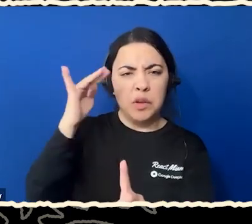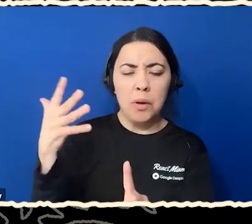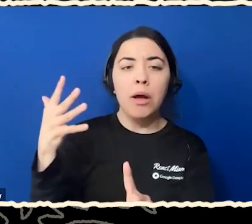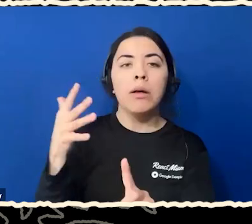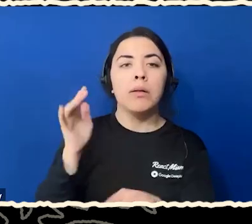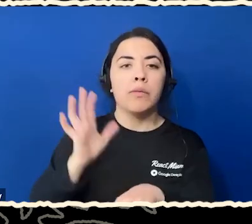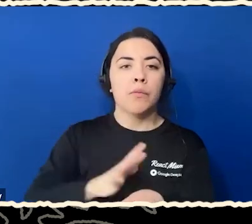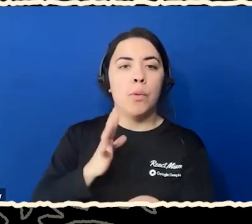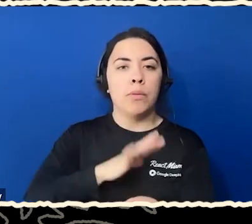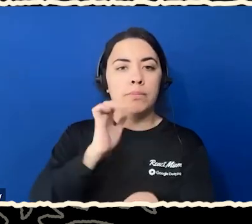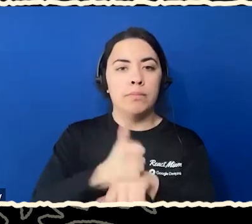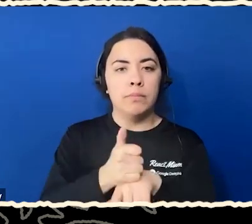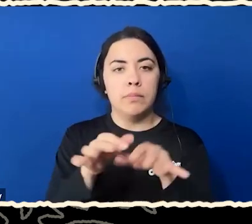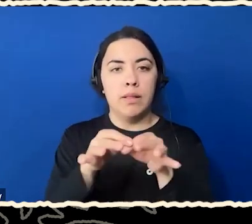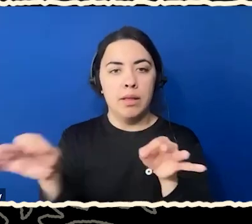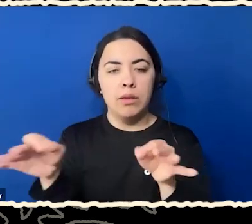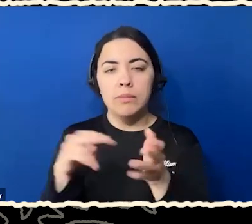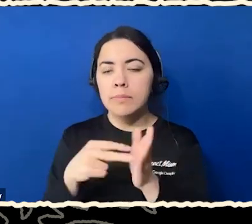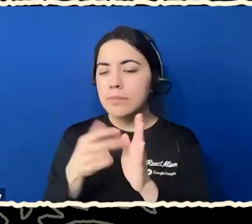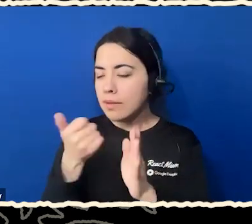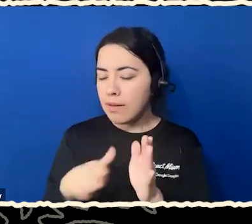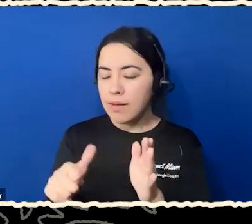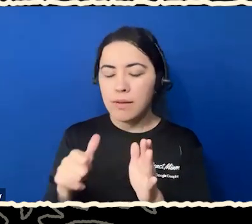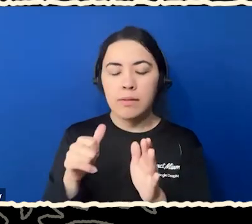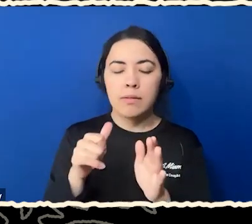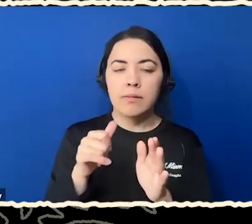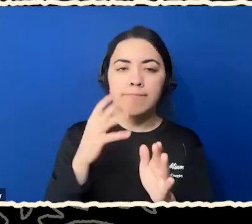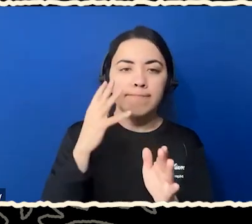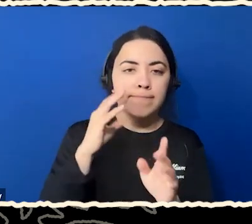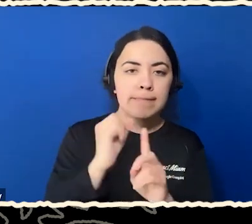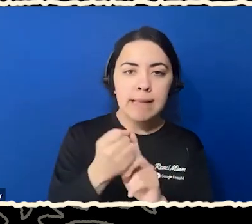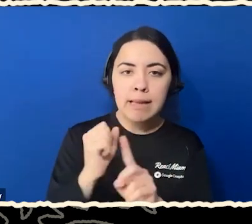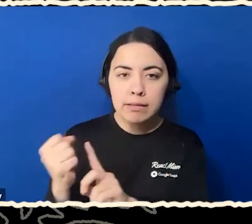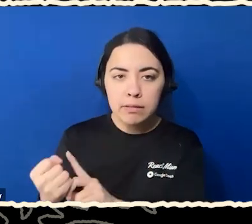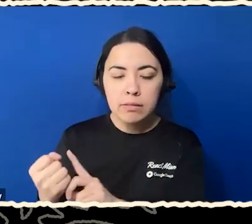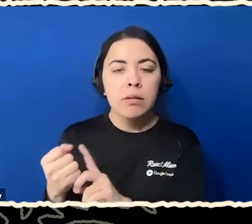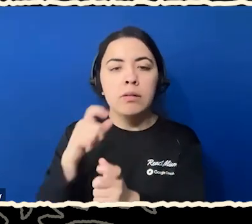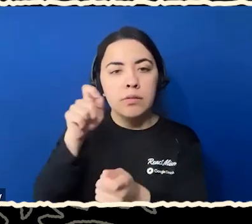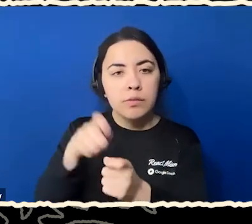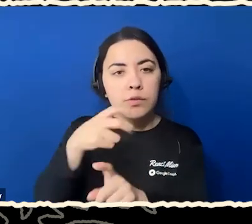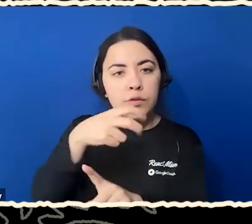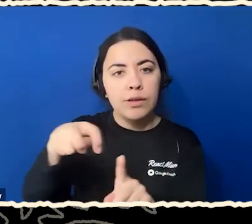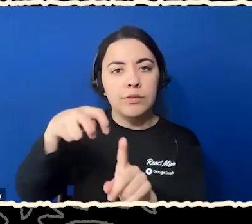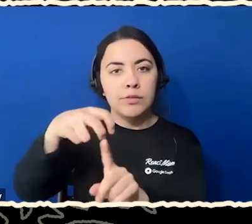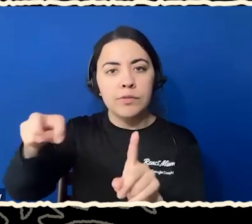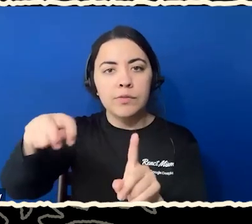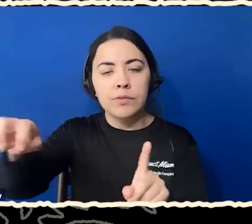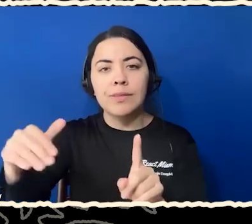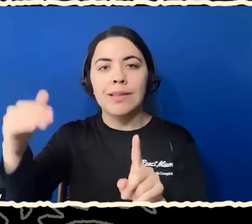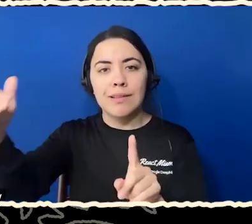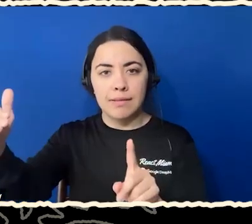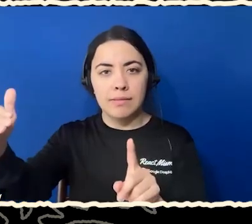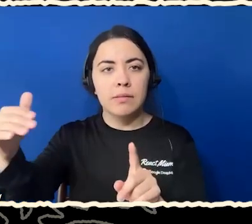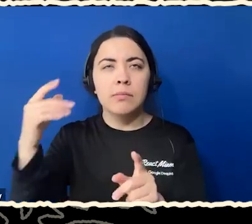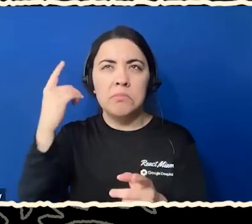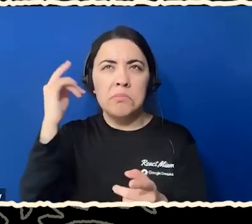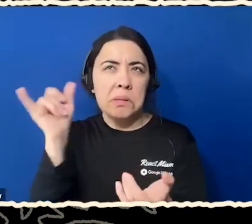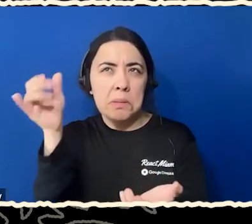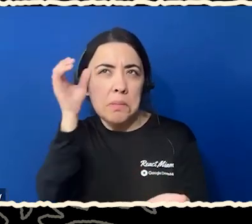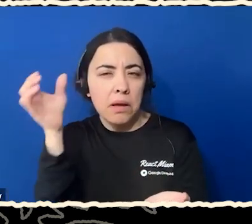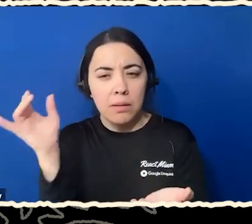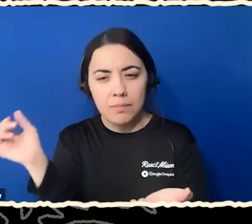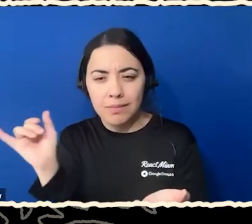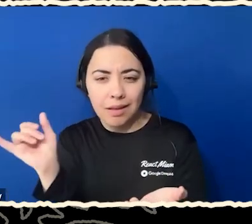languages. So for any given state, there are only certain valid transitions to the next one. Think of it of like